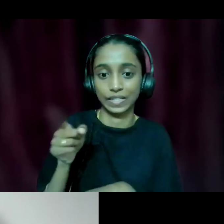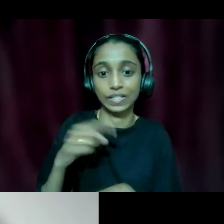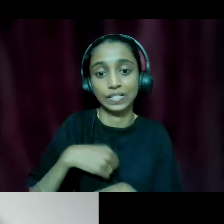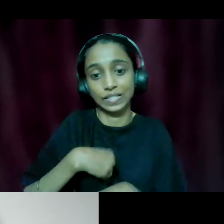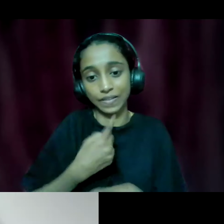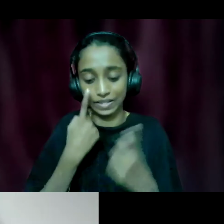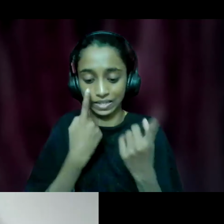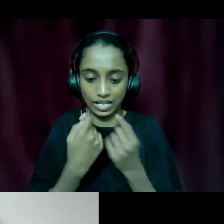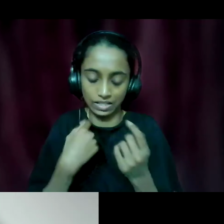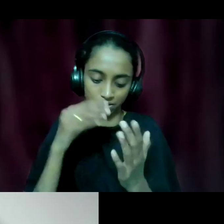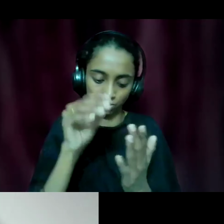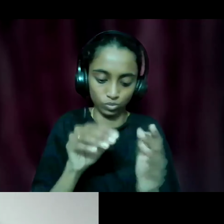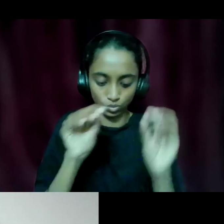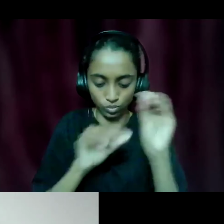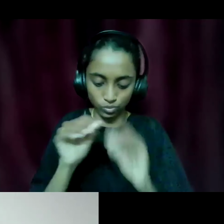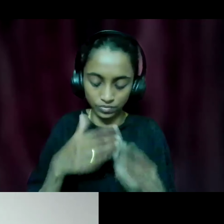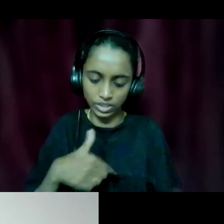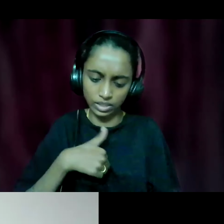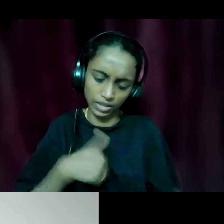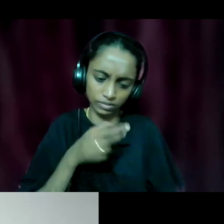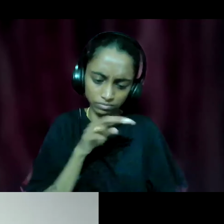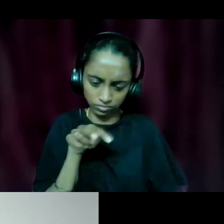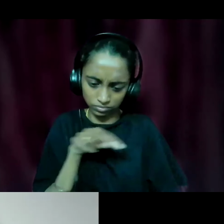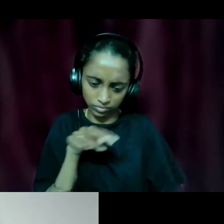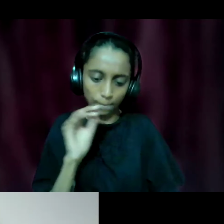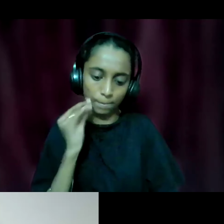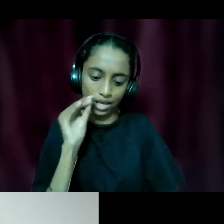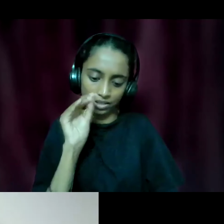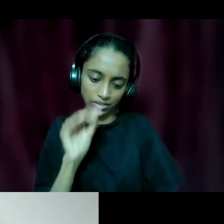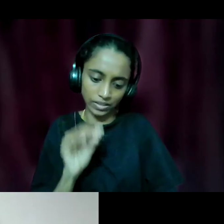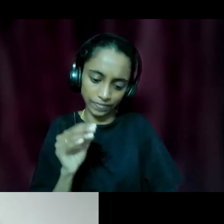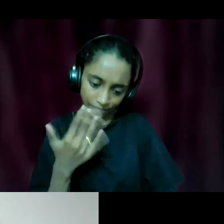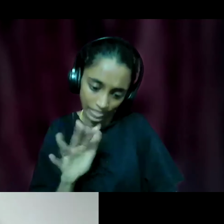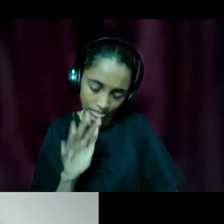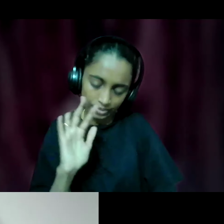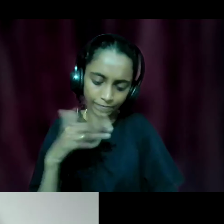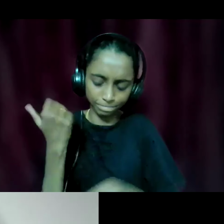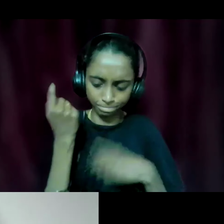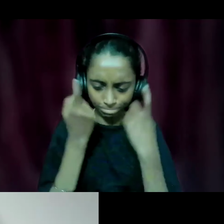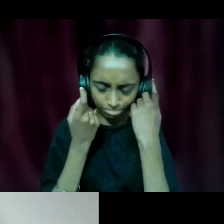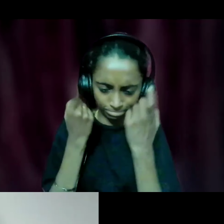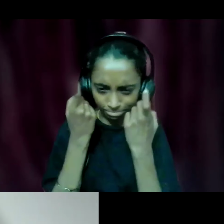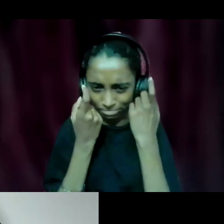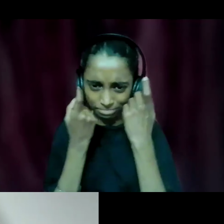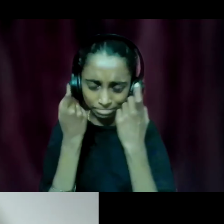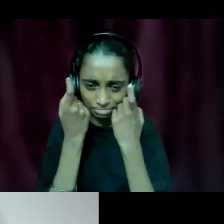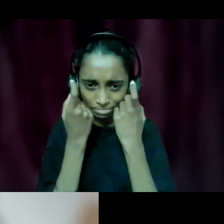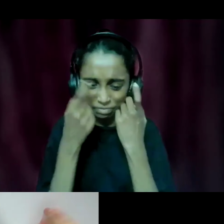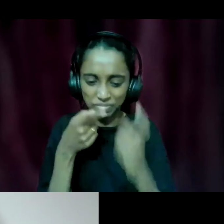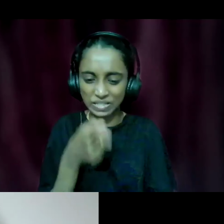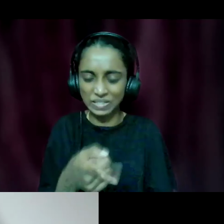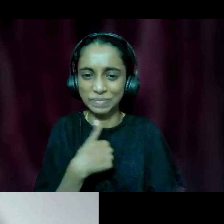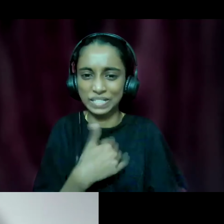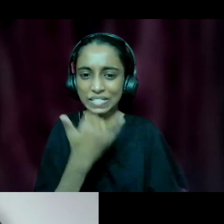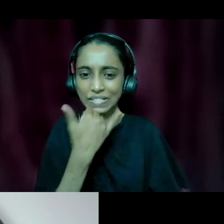test against a certain criteria, and after that they reflect. Okay, they say we have made this mistake